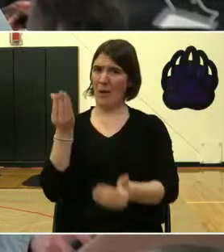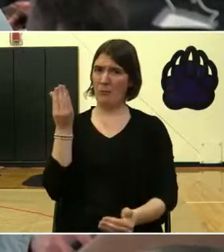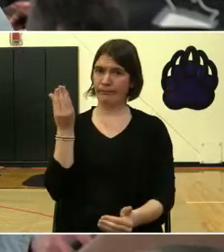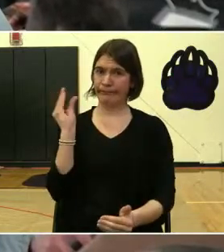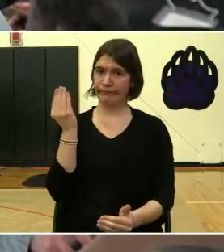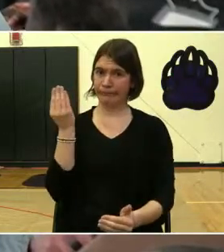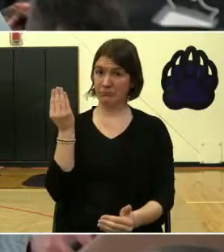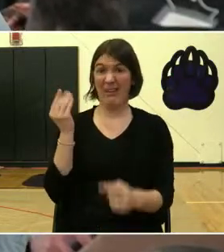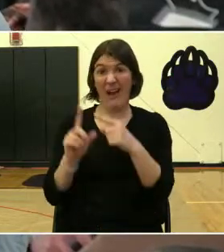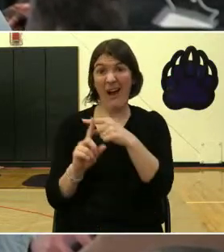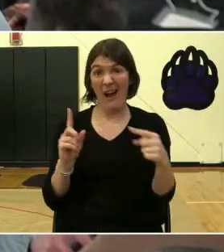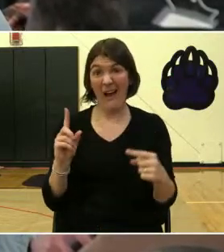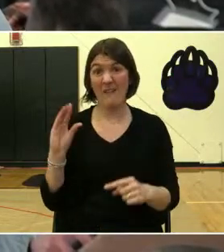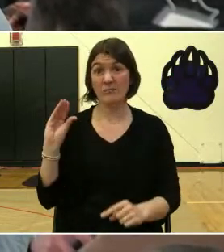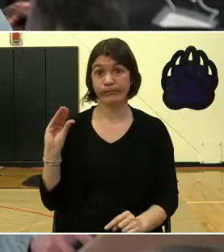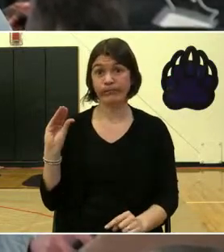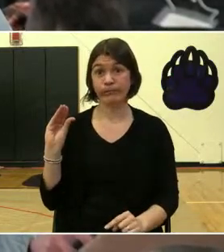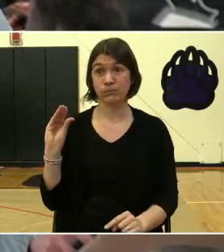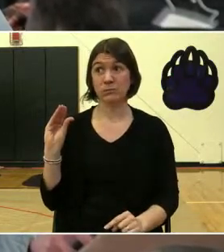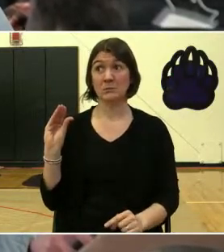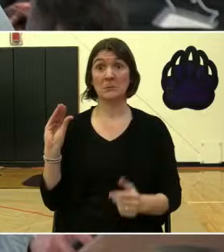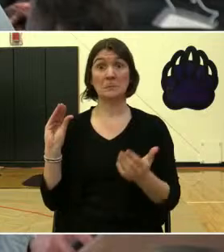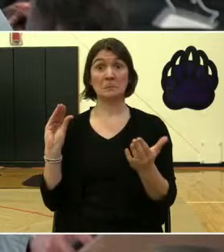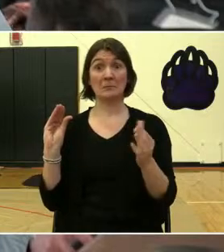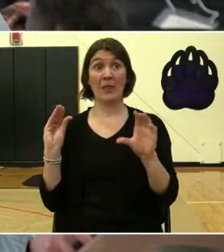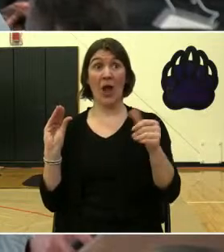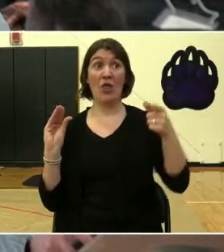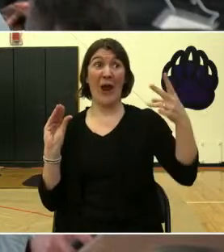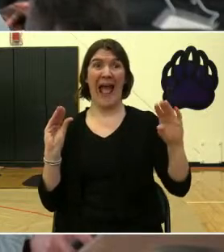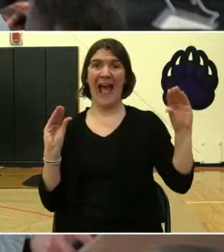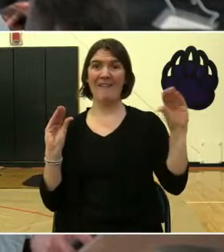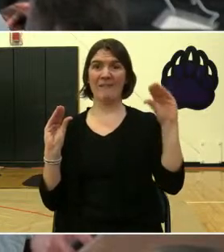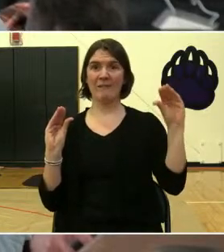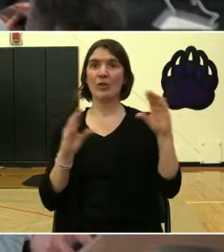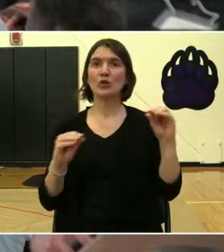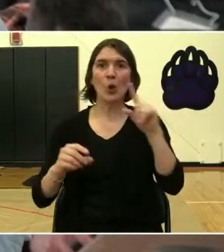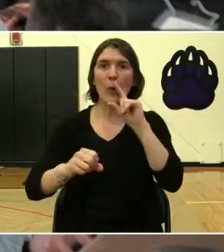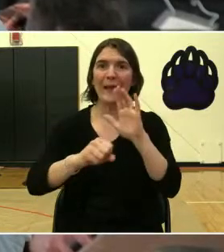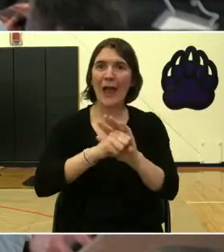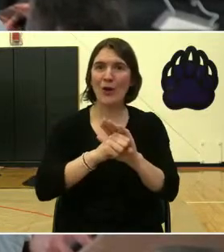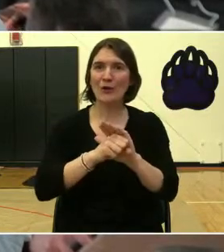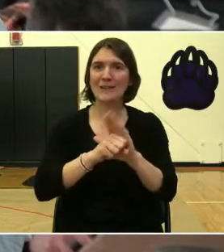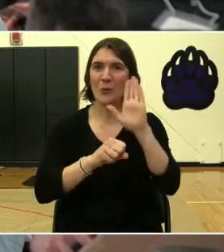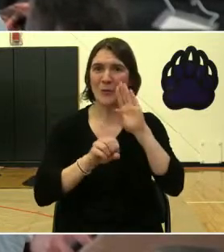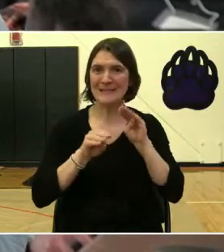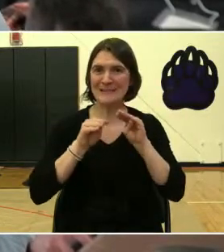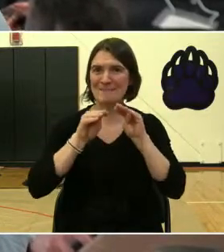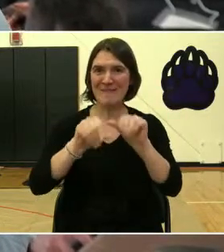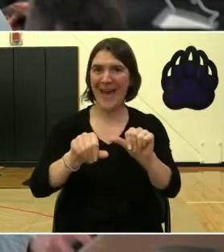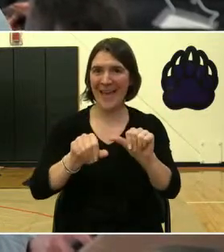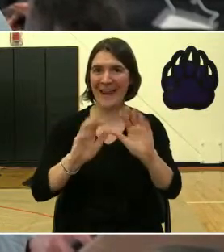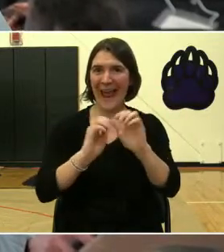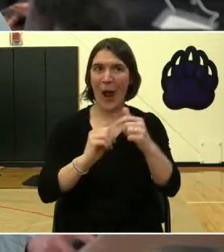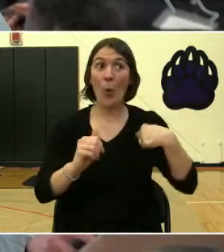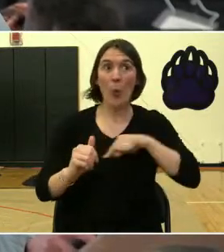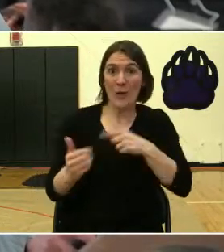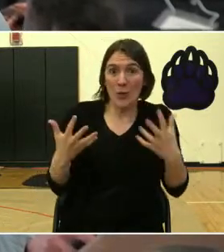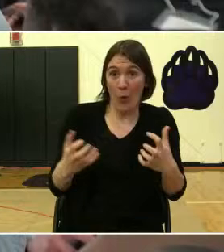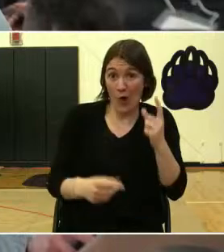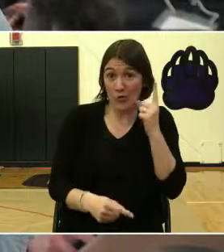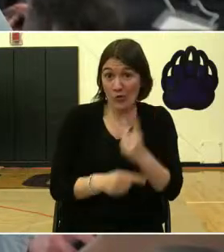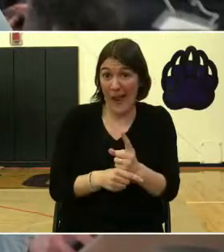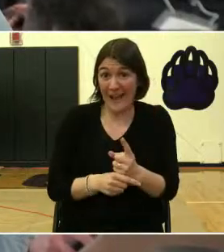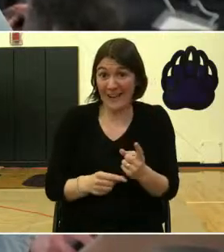number by half that that other half there's no guarantee that it's going to be spent the way this body